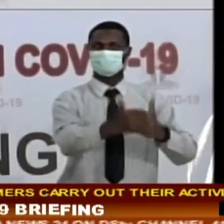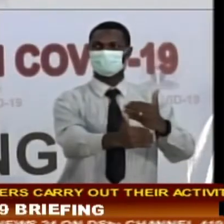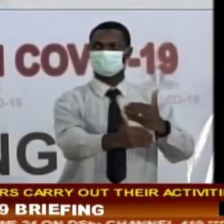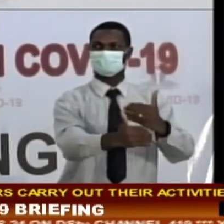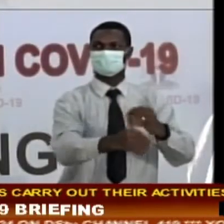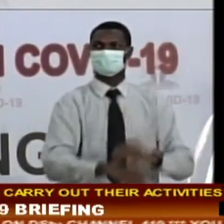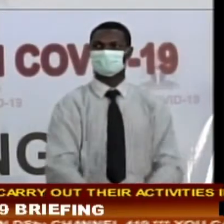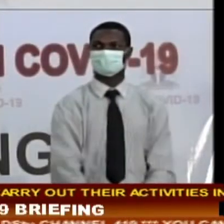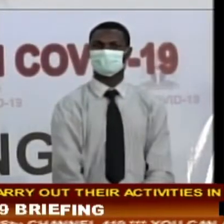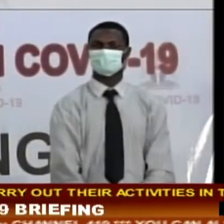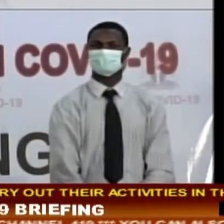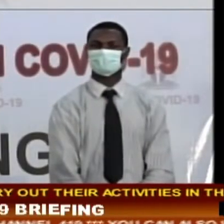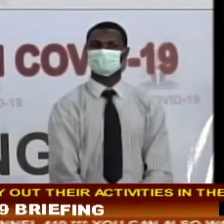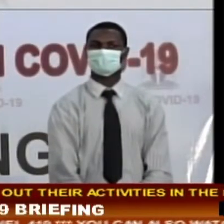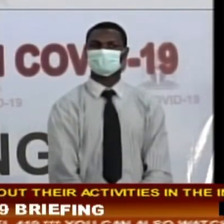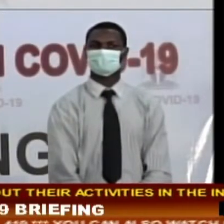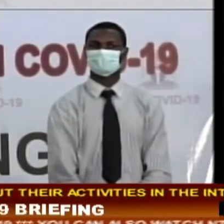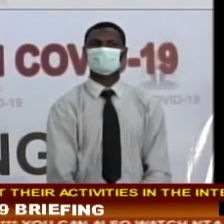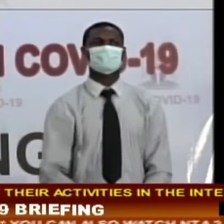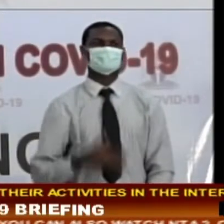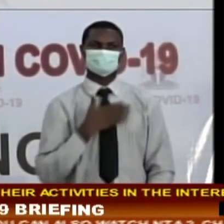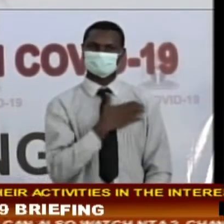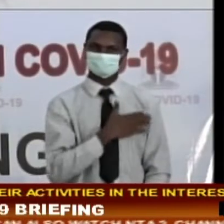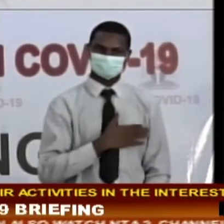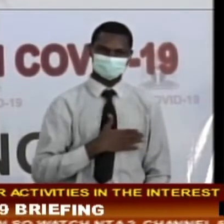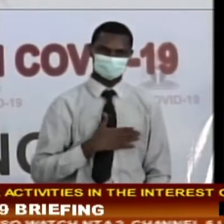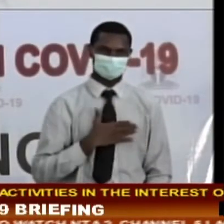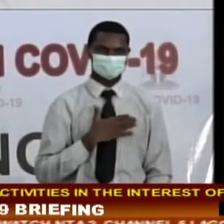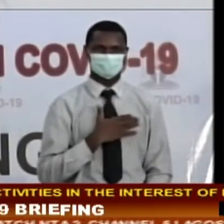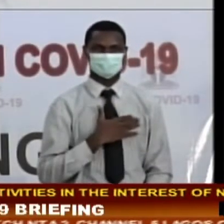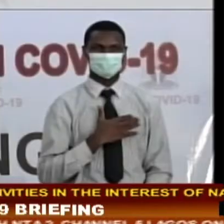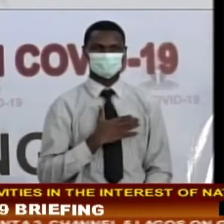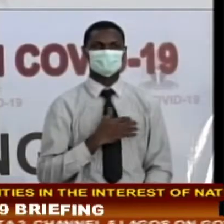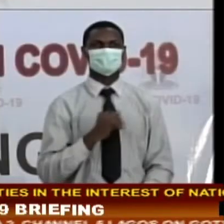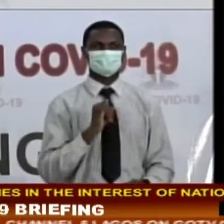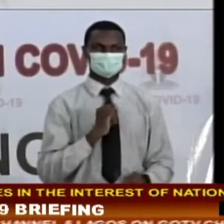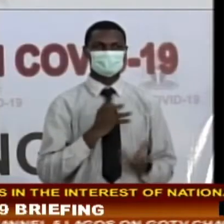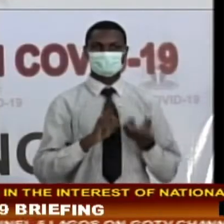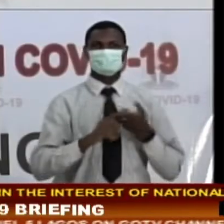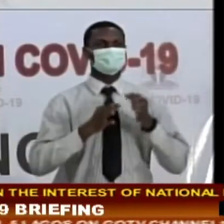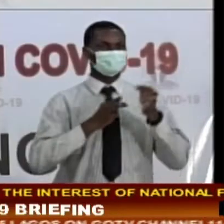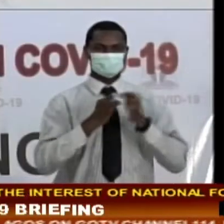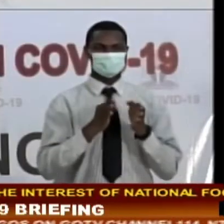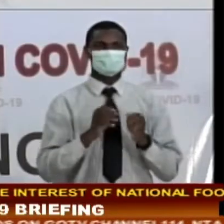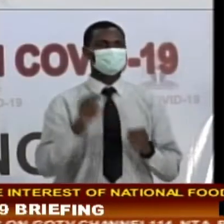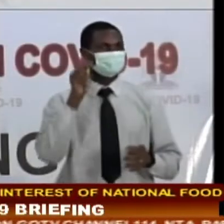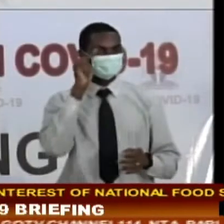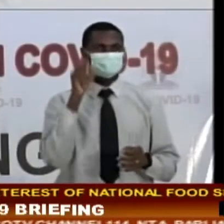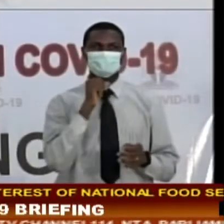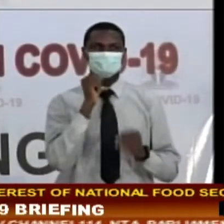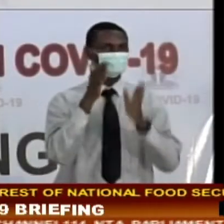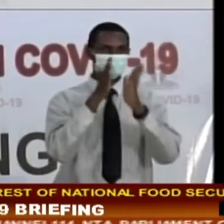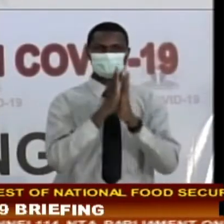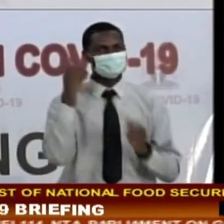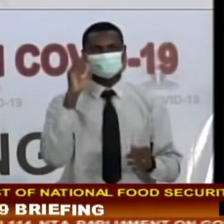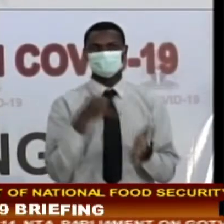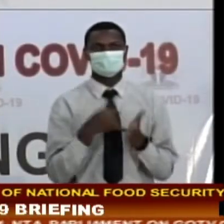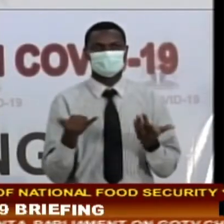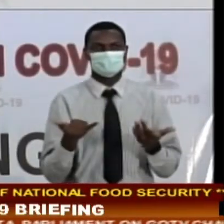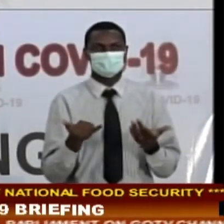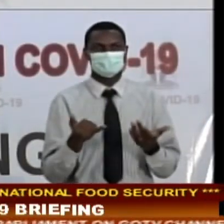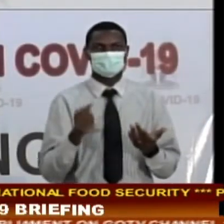process so please can you help us explain to Nigerians that Nigeria did not ask for it it was brought for